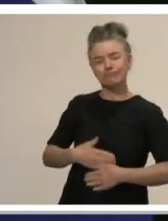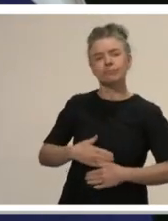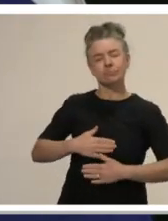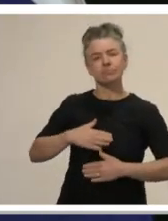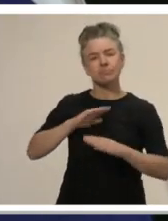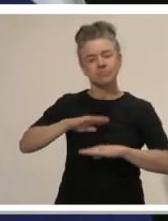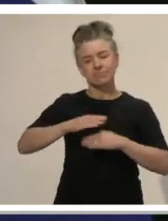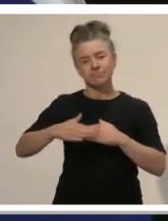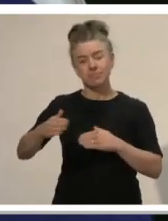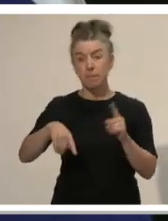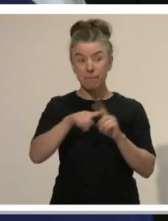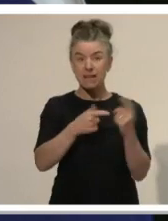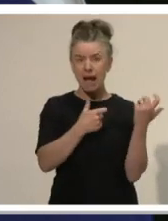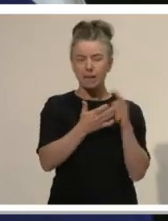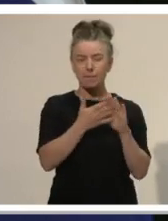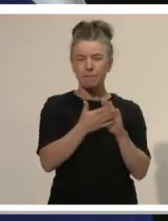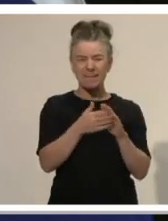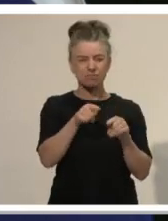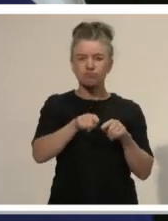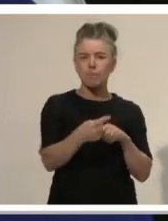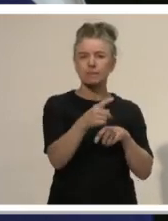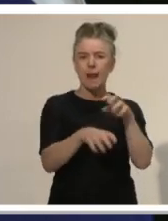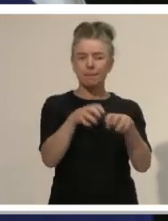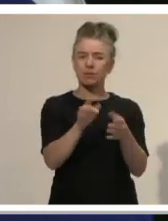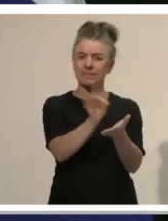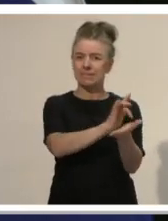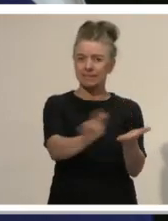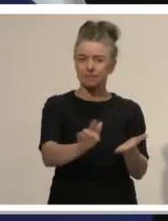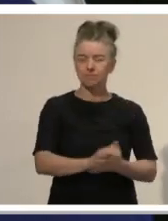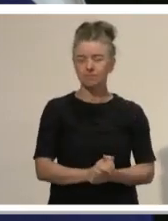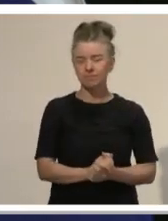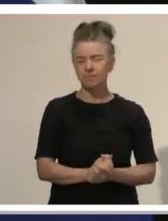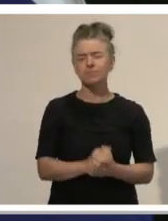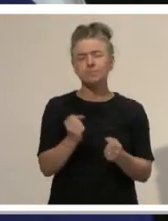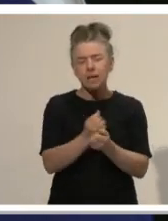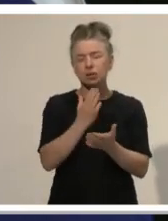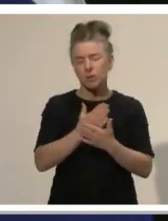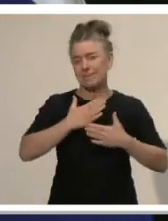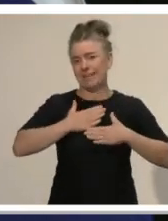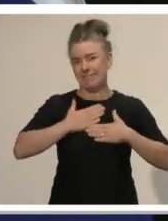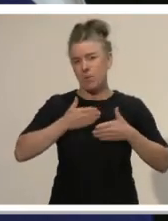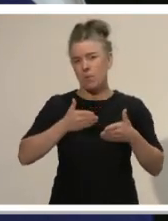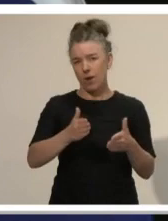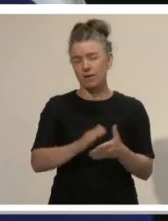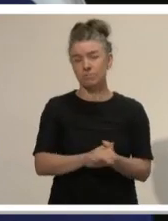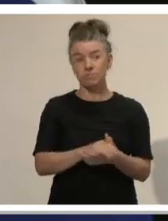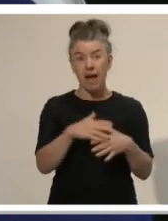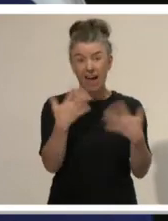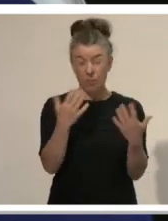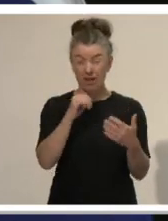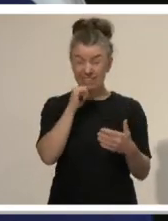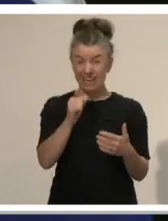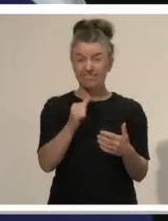pests. And these restrictions allow for it to happen safely and in a way that minimises the risk of losing the great progress that we've made,